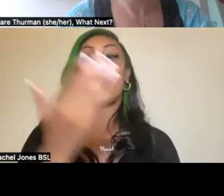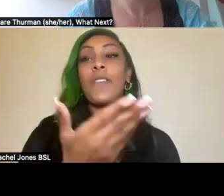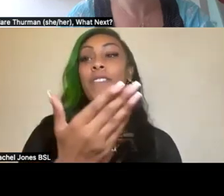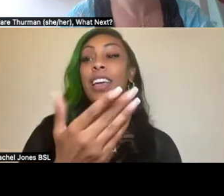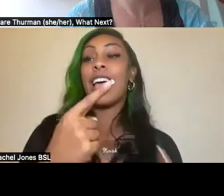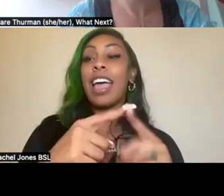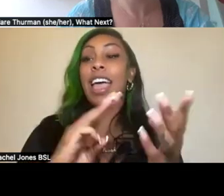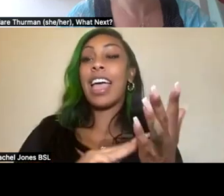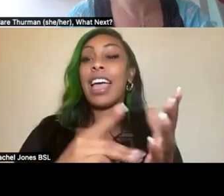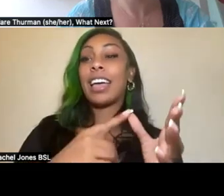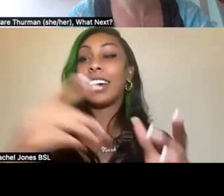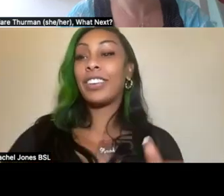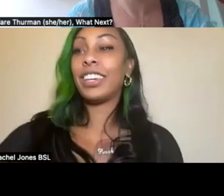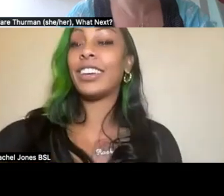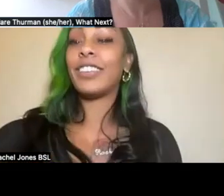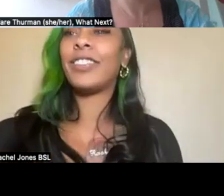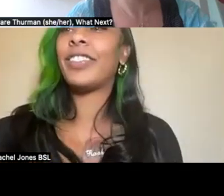Jane.